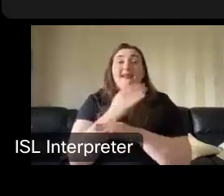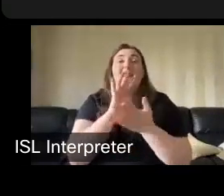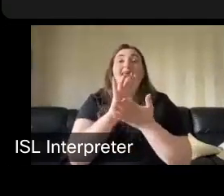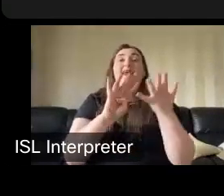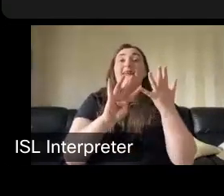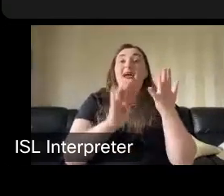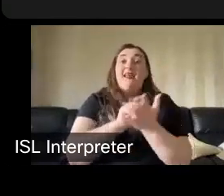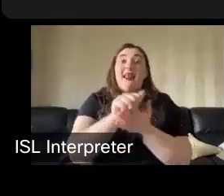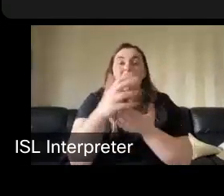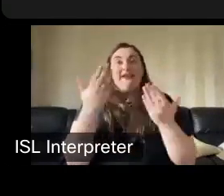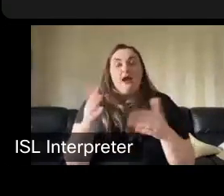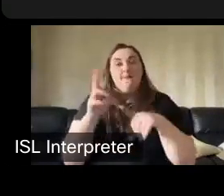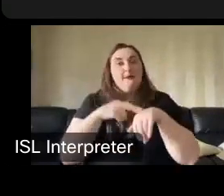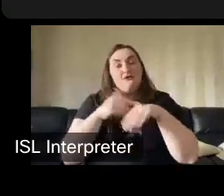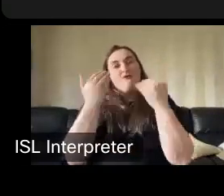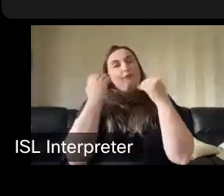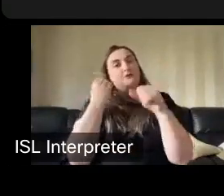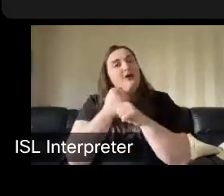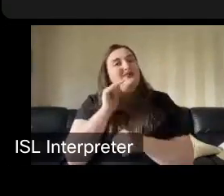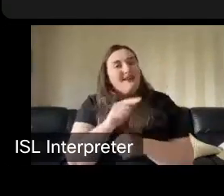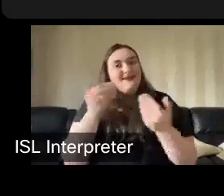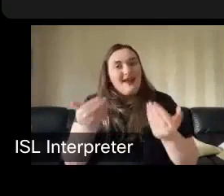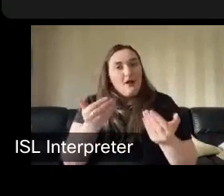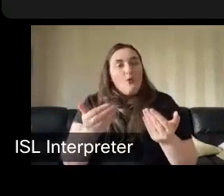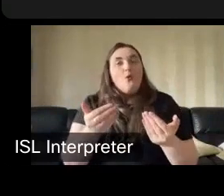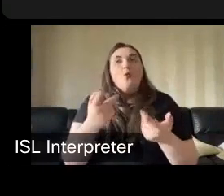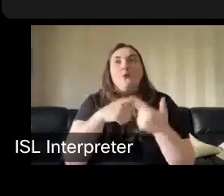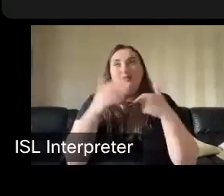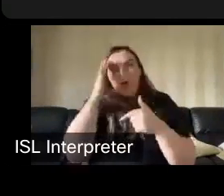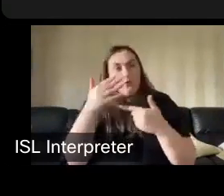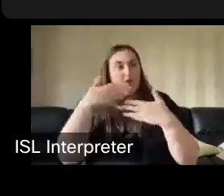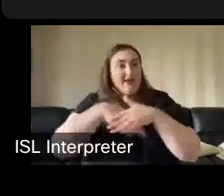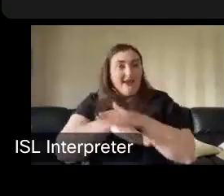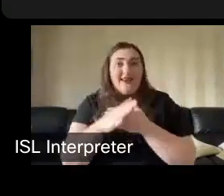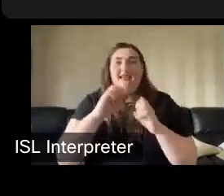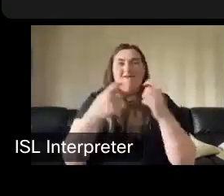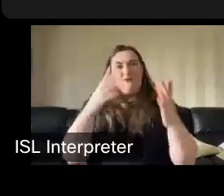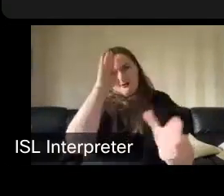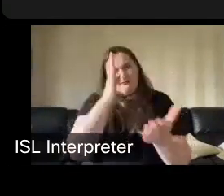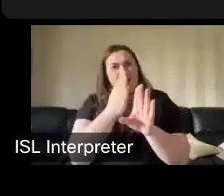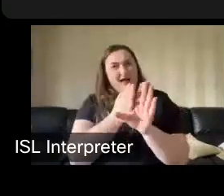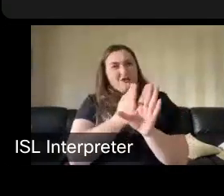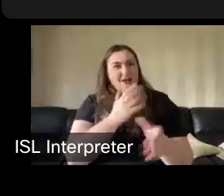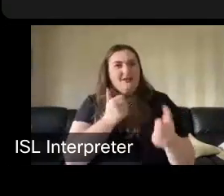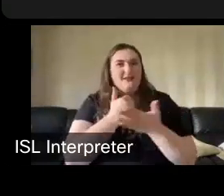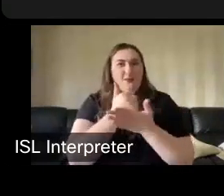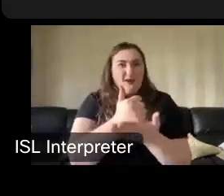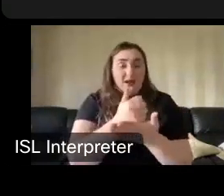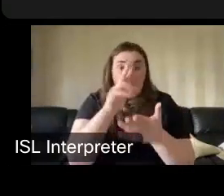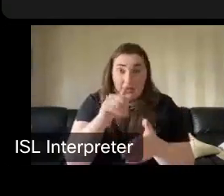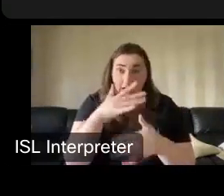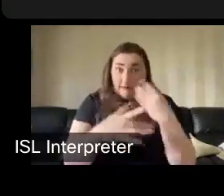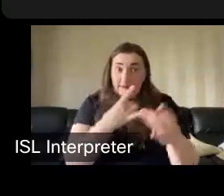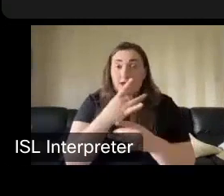more well informed about that. We know that, just marching in and giving everybody psychological support actually can make some people